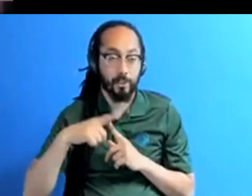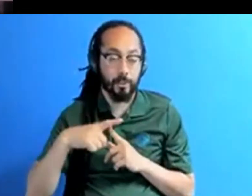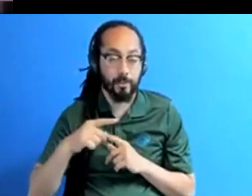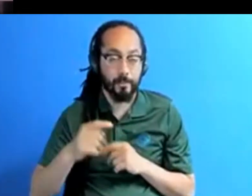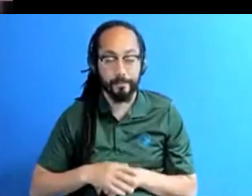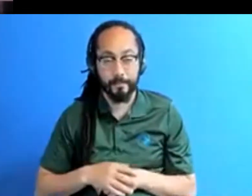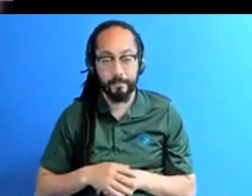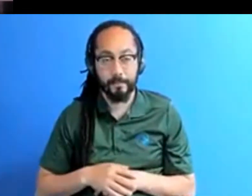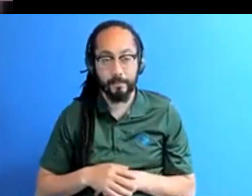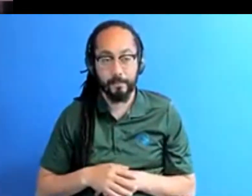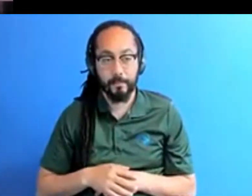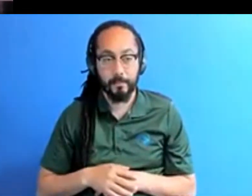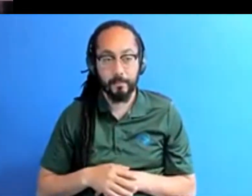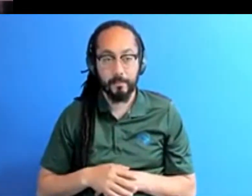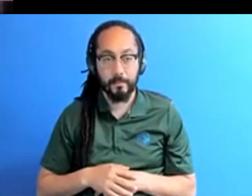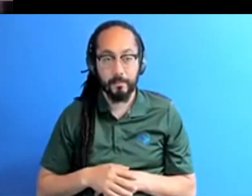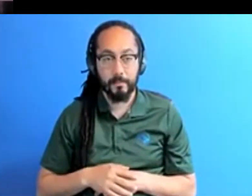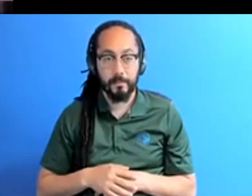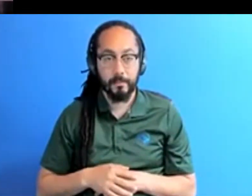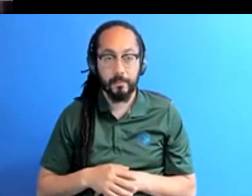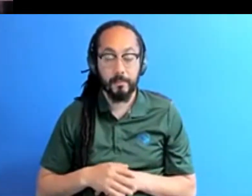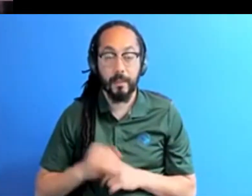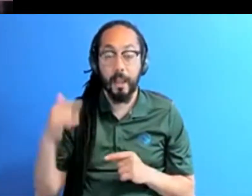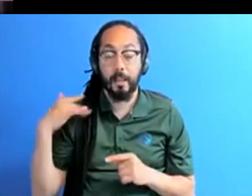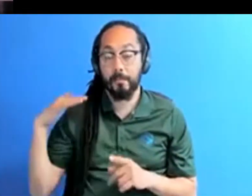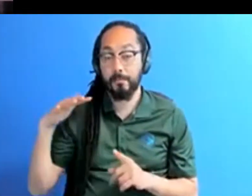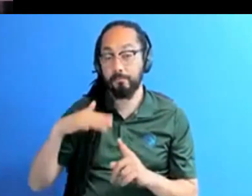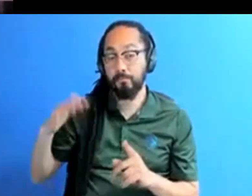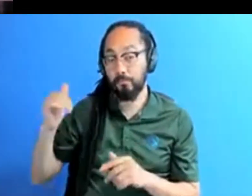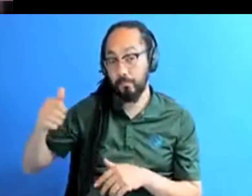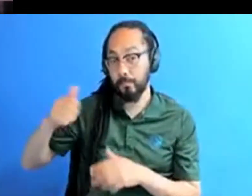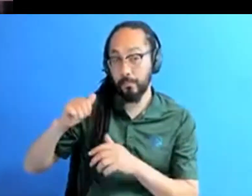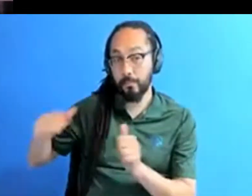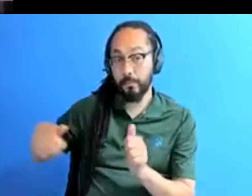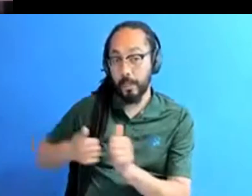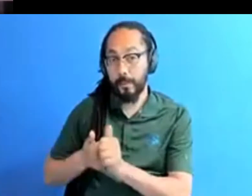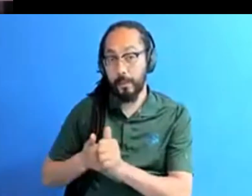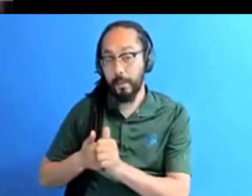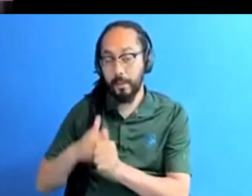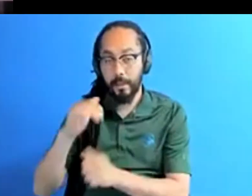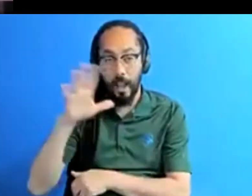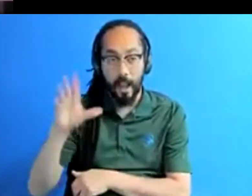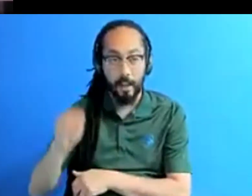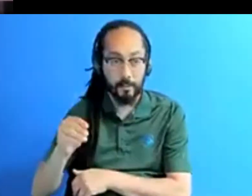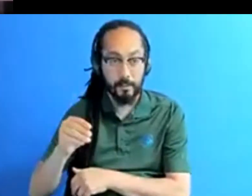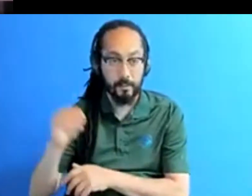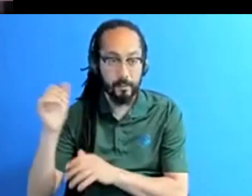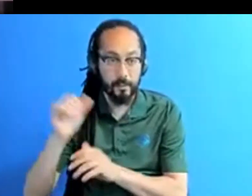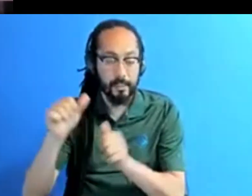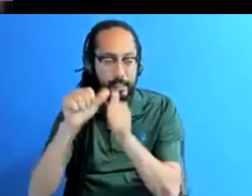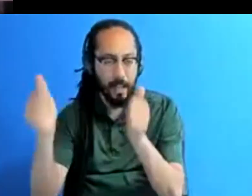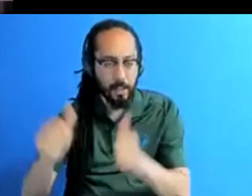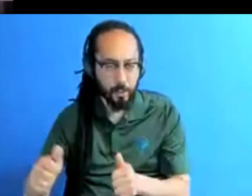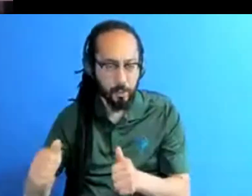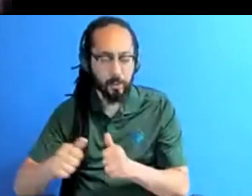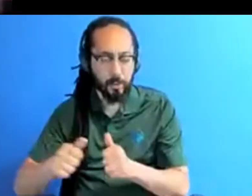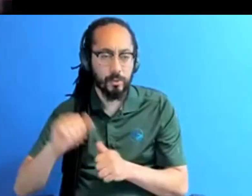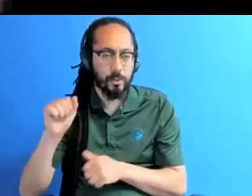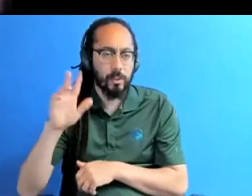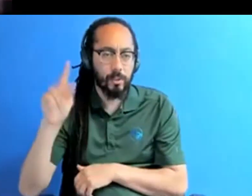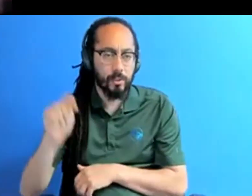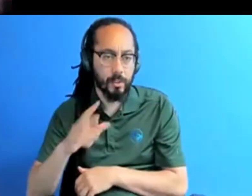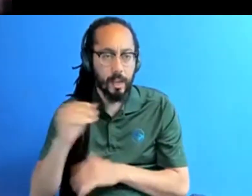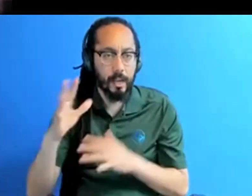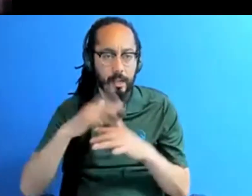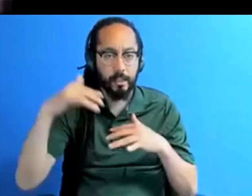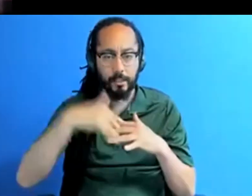me are African artifacts, I would say art, actually, statues, and indigenous art